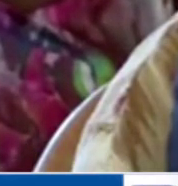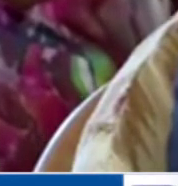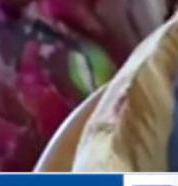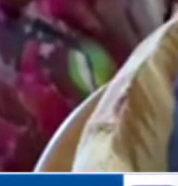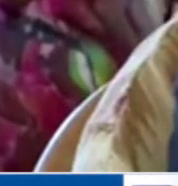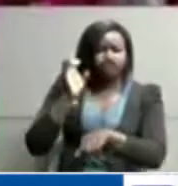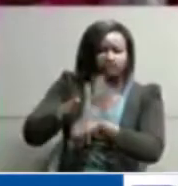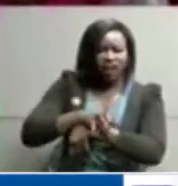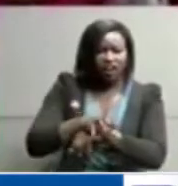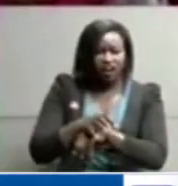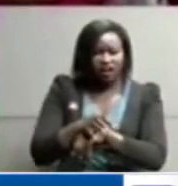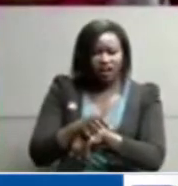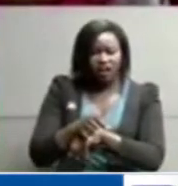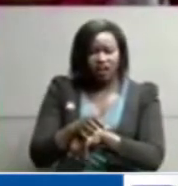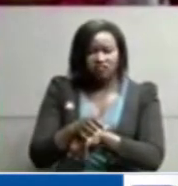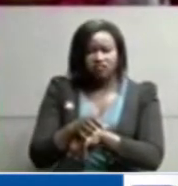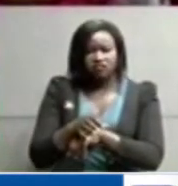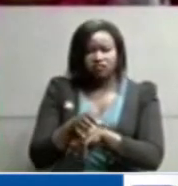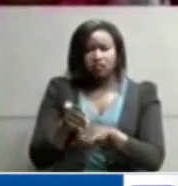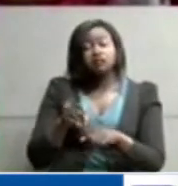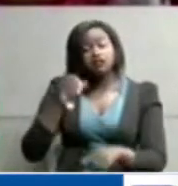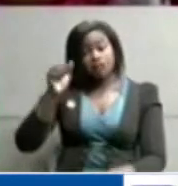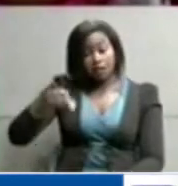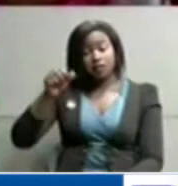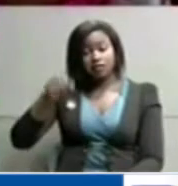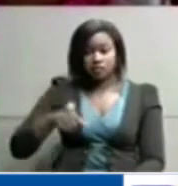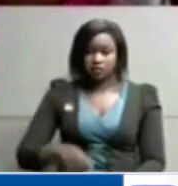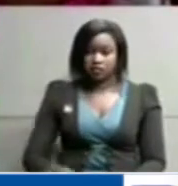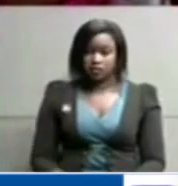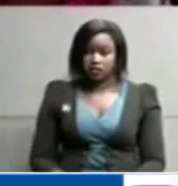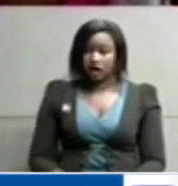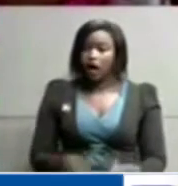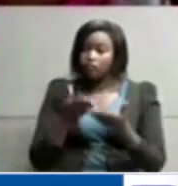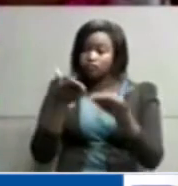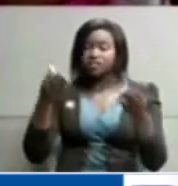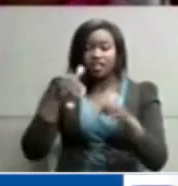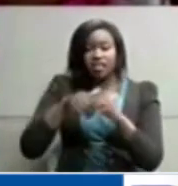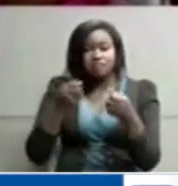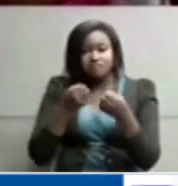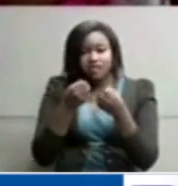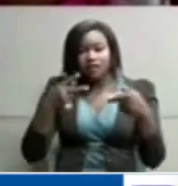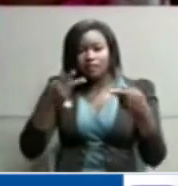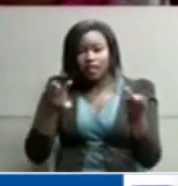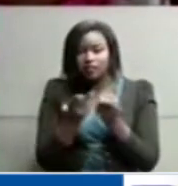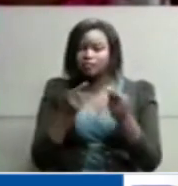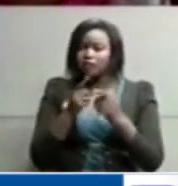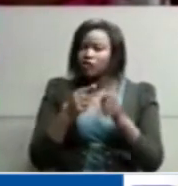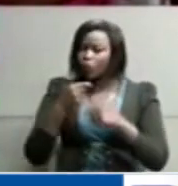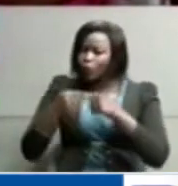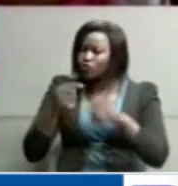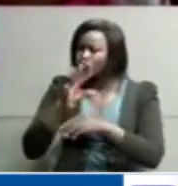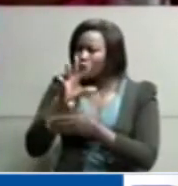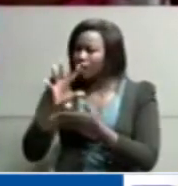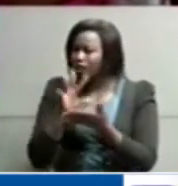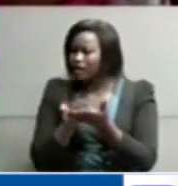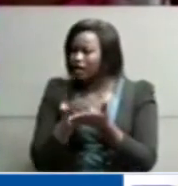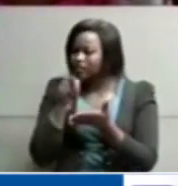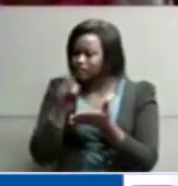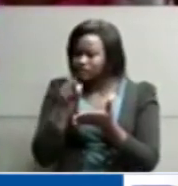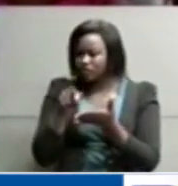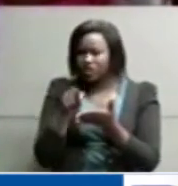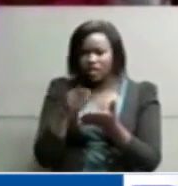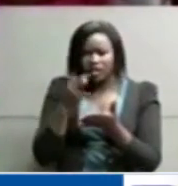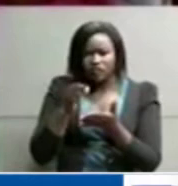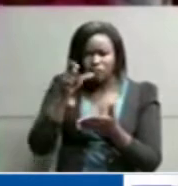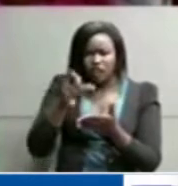it has been observed in many places, but more analysis is ongoing on this. It has